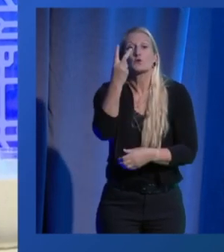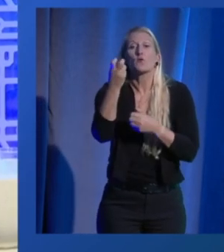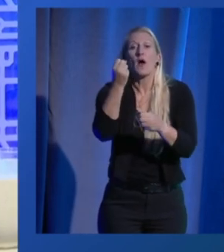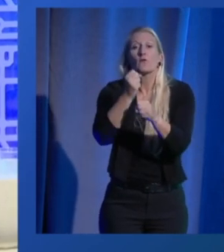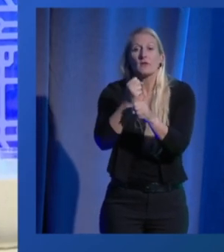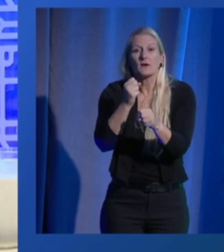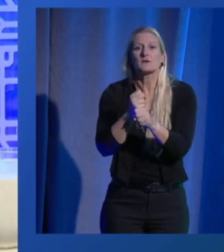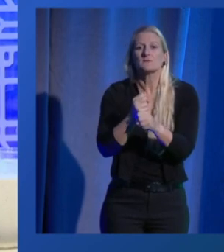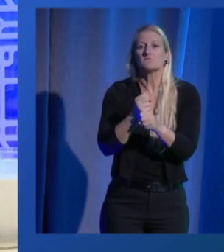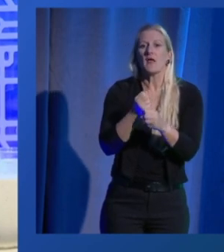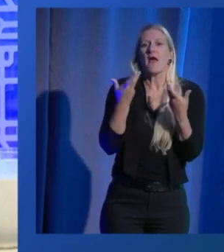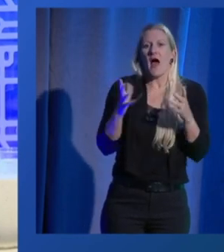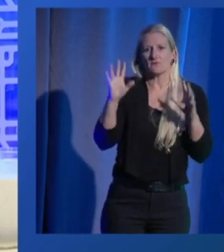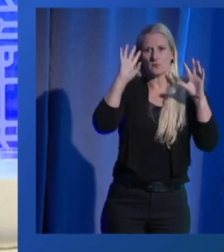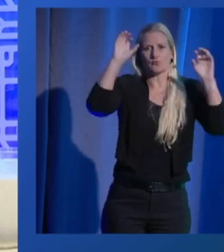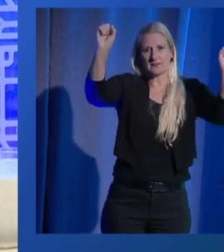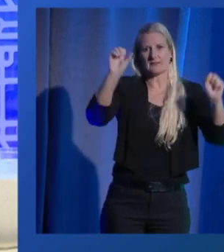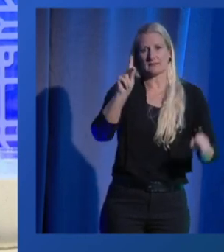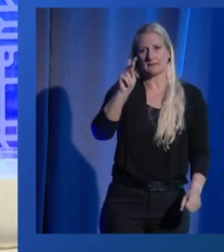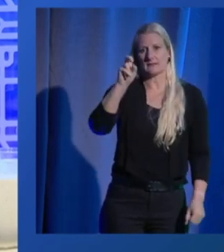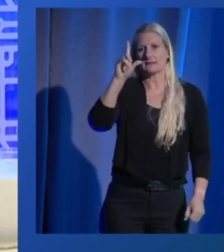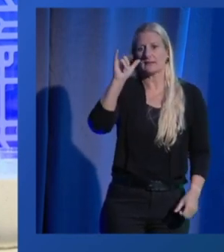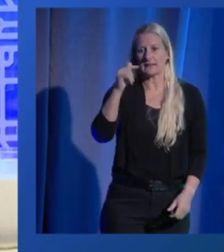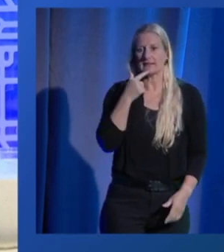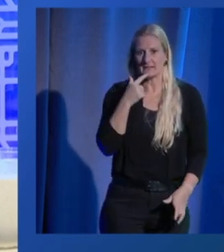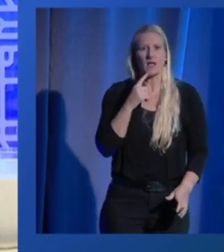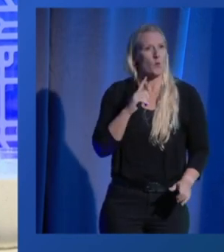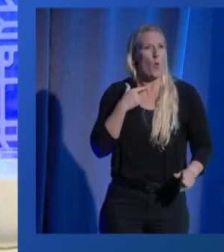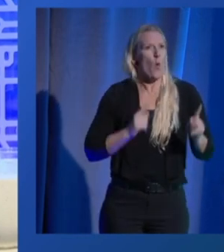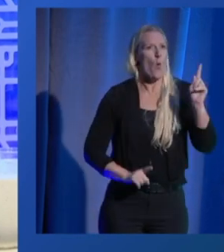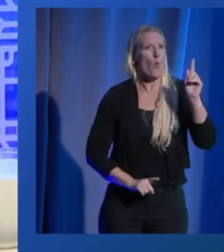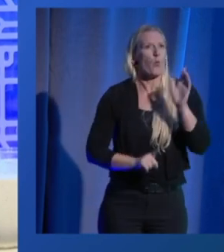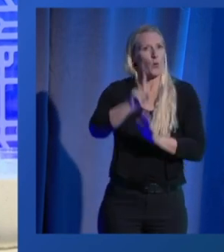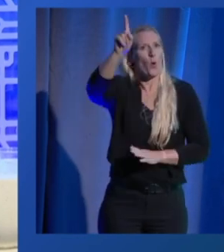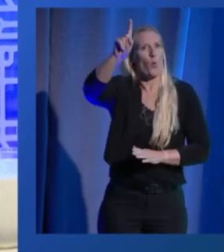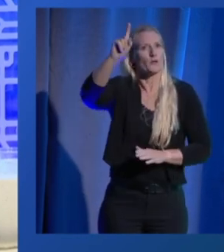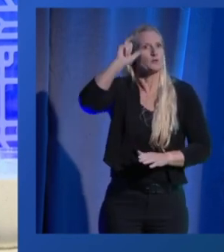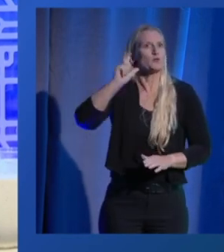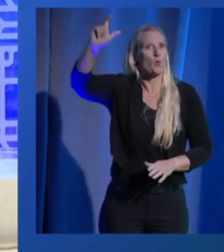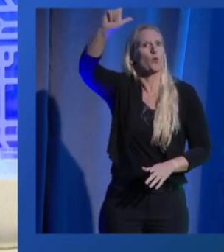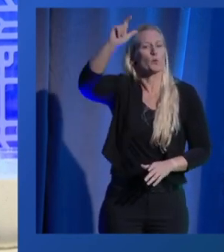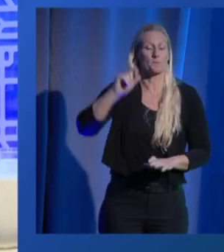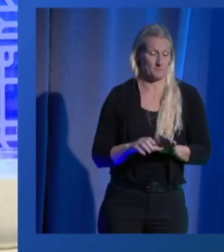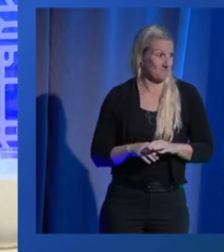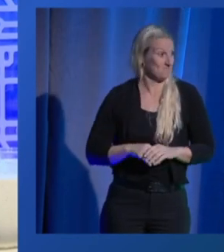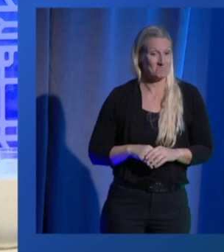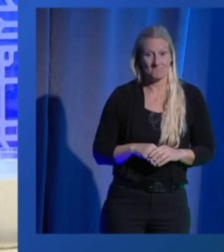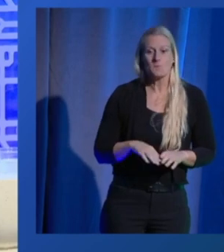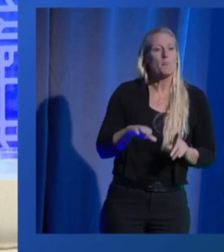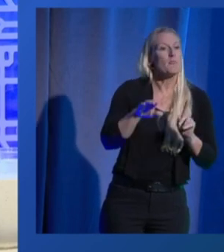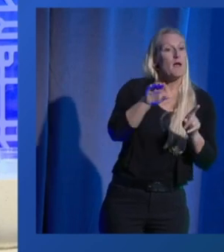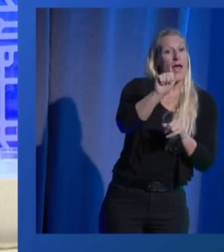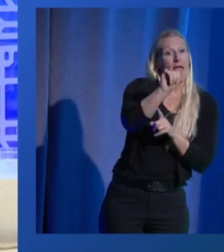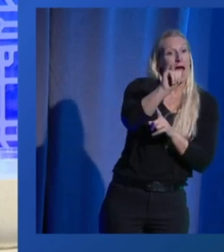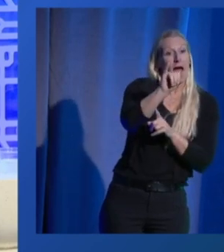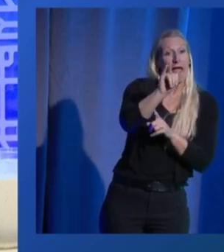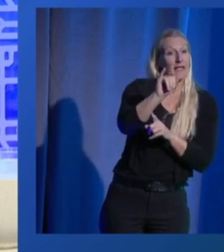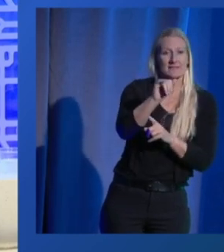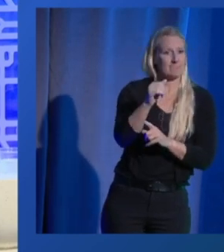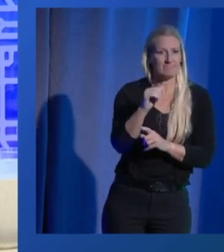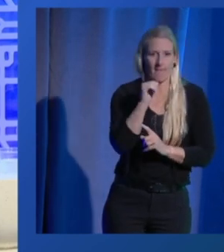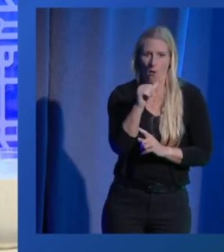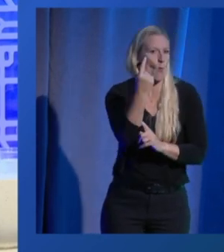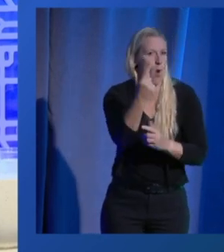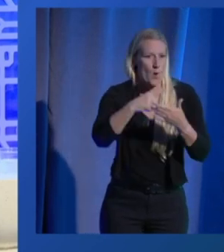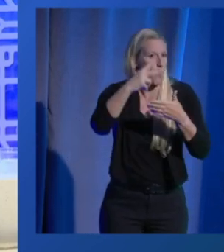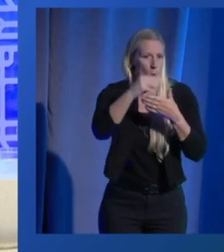choose to go to the Moon AI is not one program AI is going to be available for everyone to work on and as you've